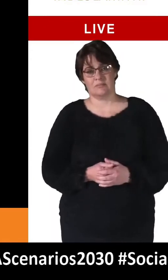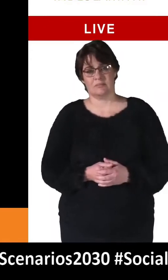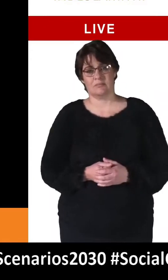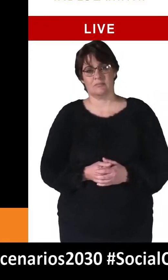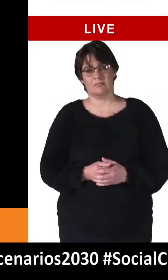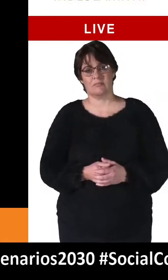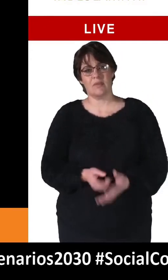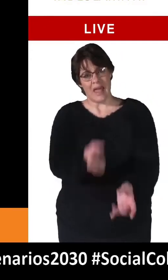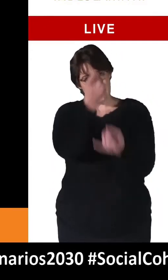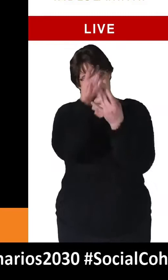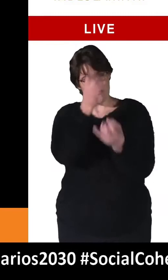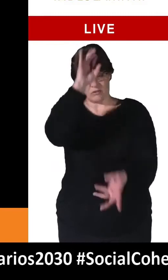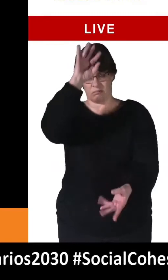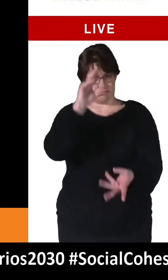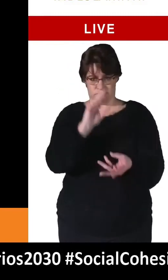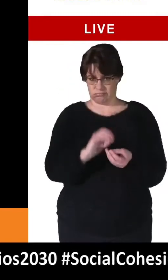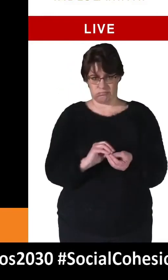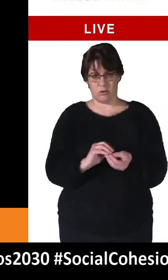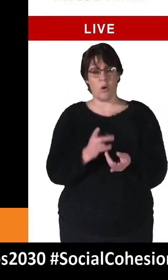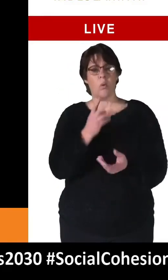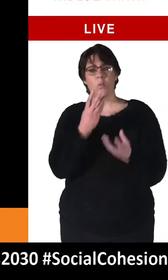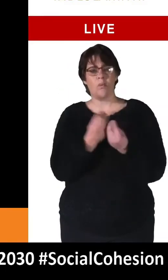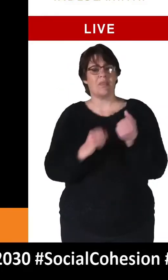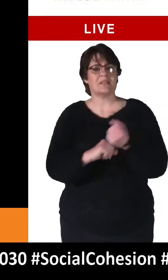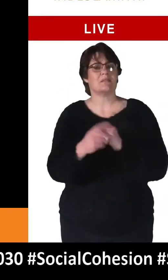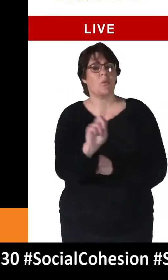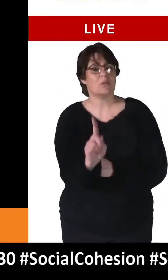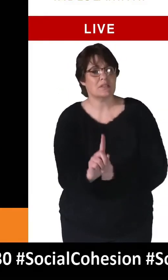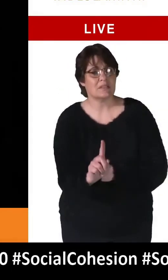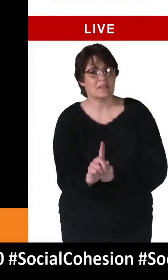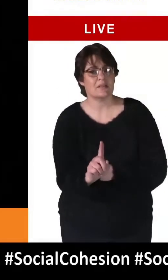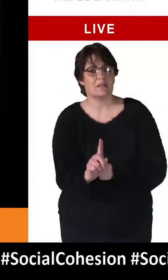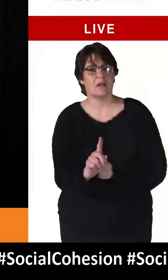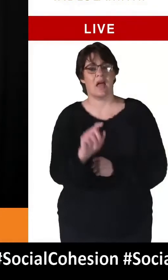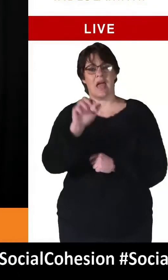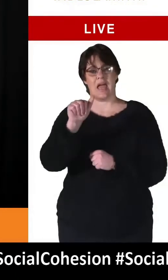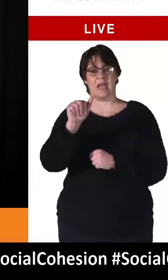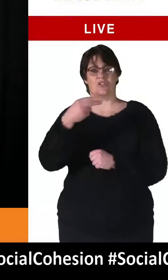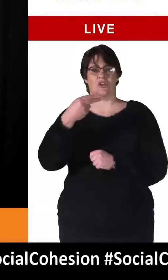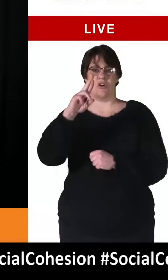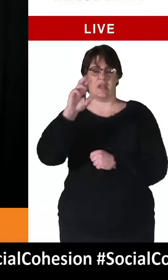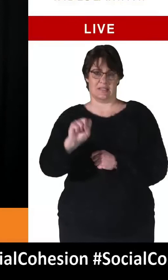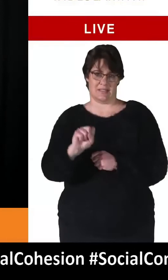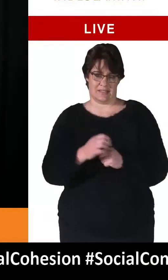The information has been compiled with the assistance, great assistance from ADRS. Thank you.